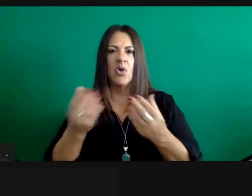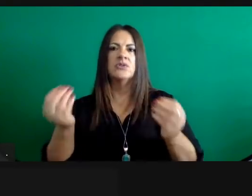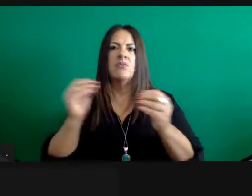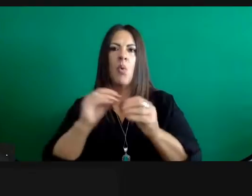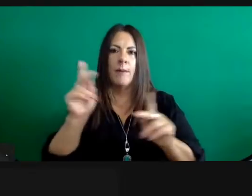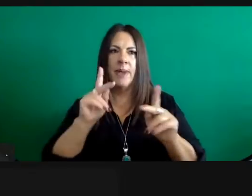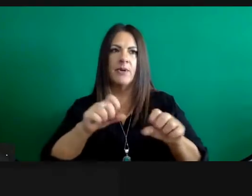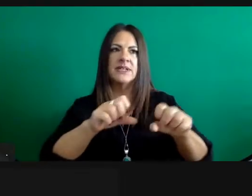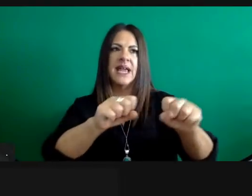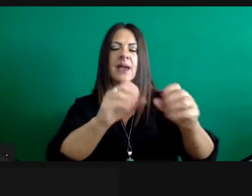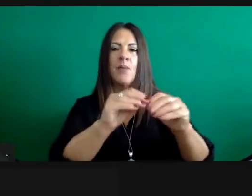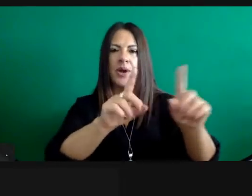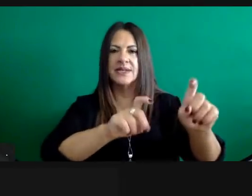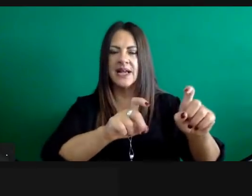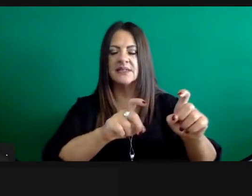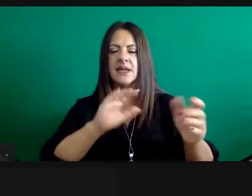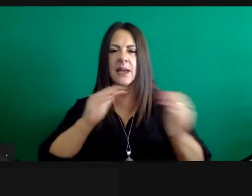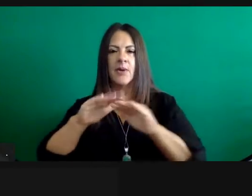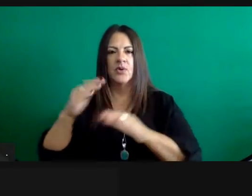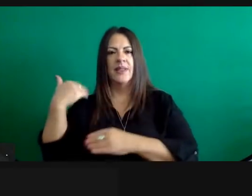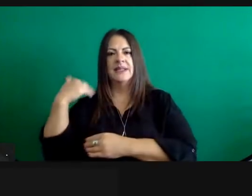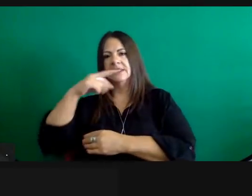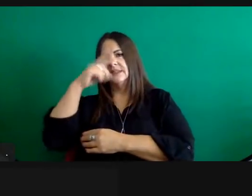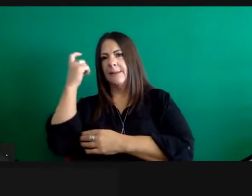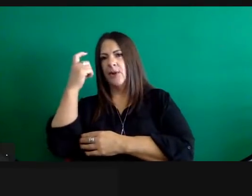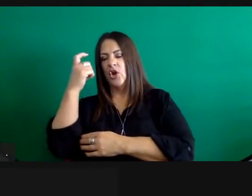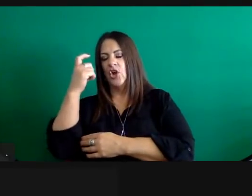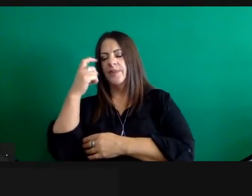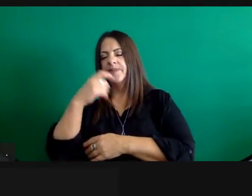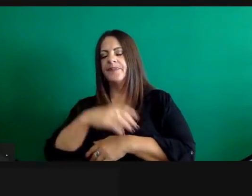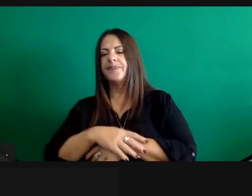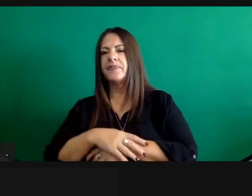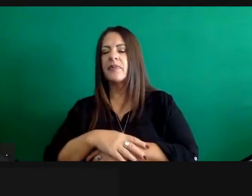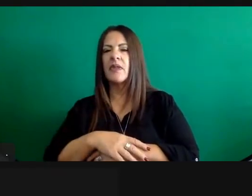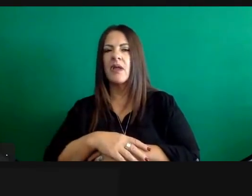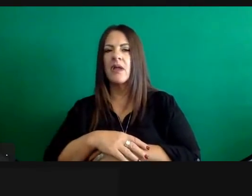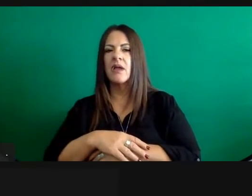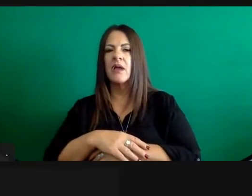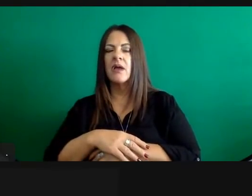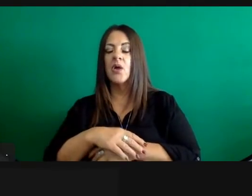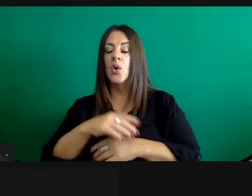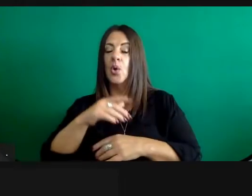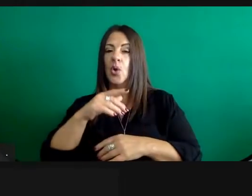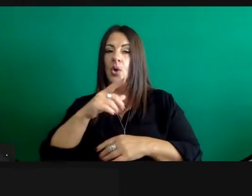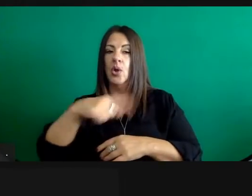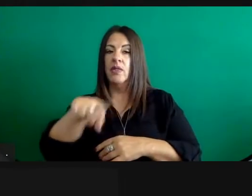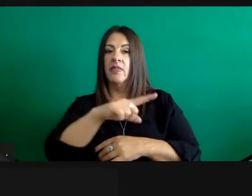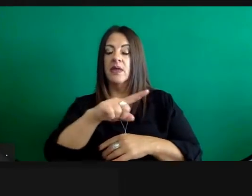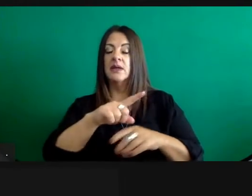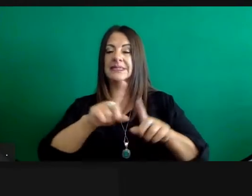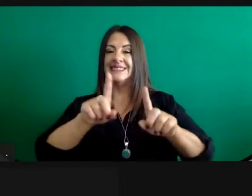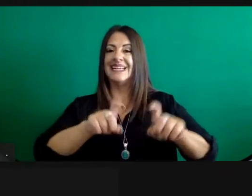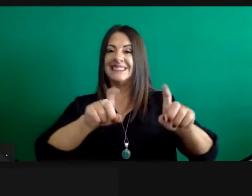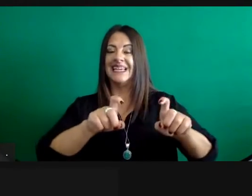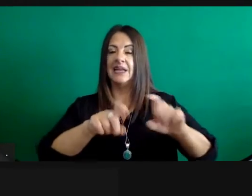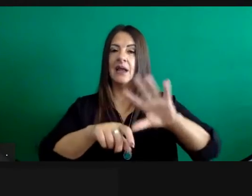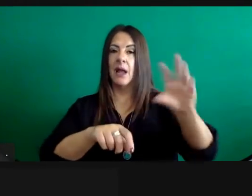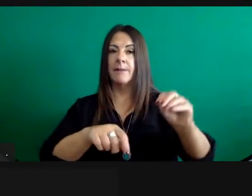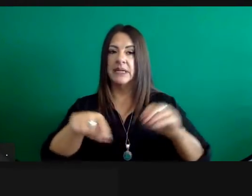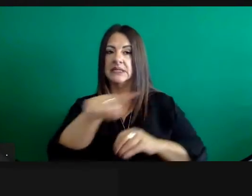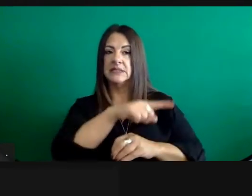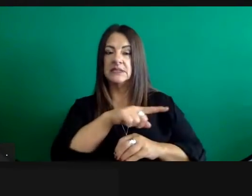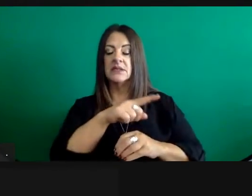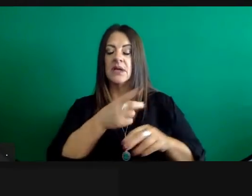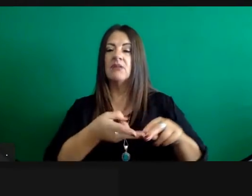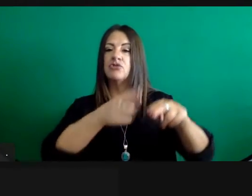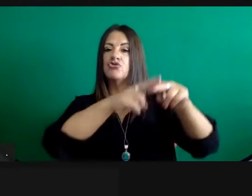did in the summer. In part, that's because all of our testing partners have increased their capacity, but also